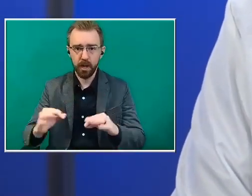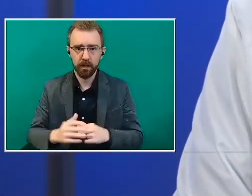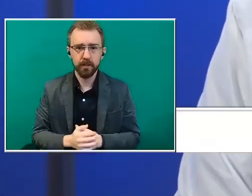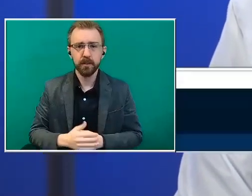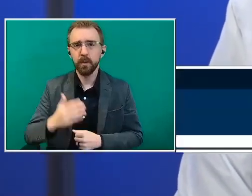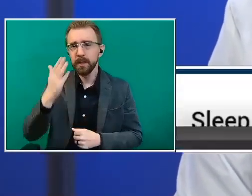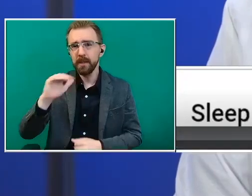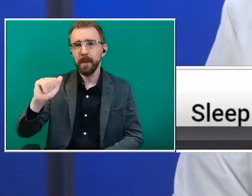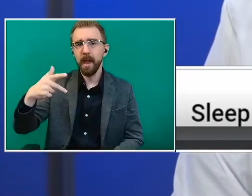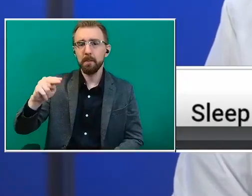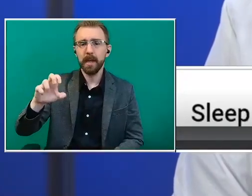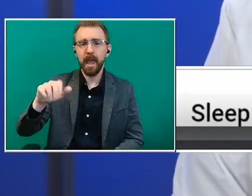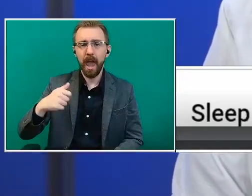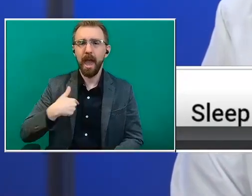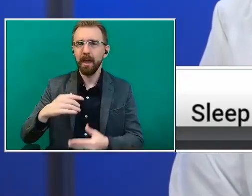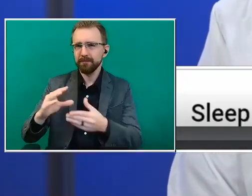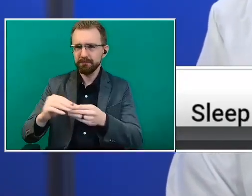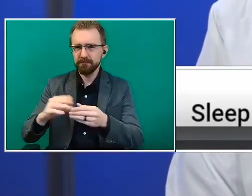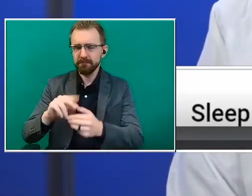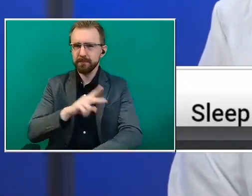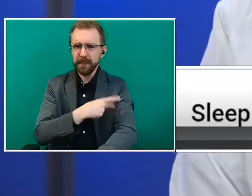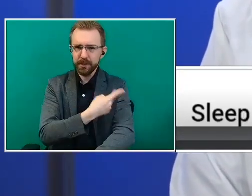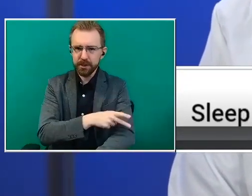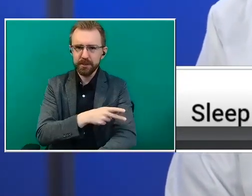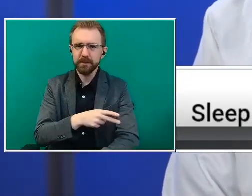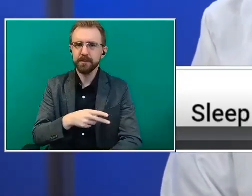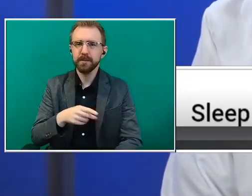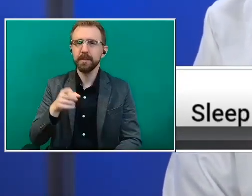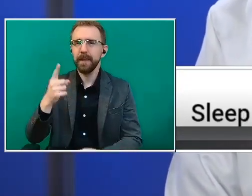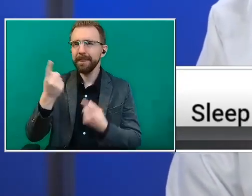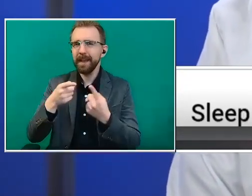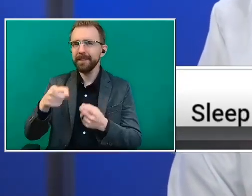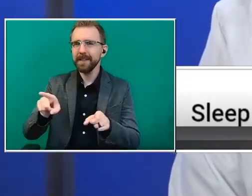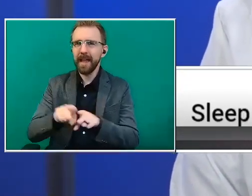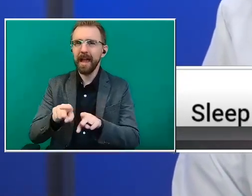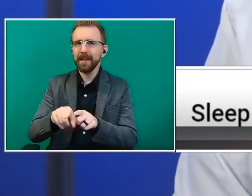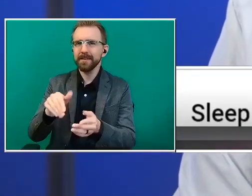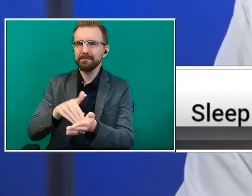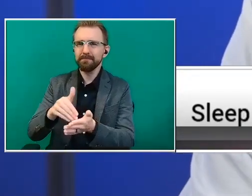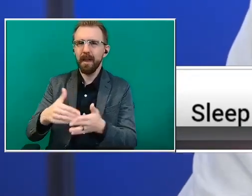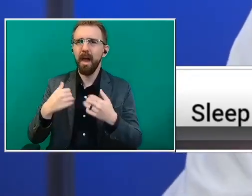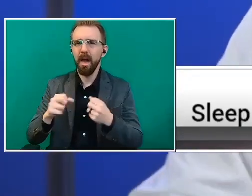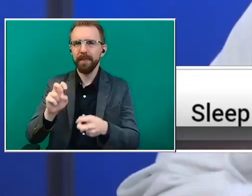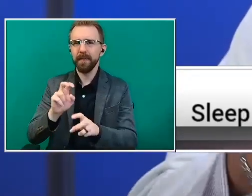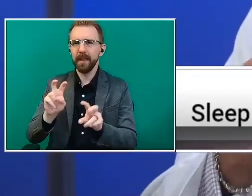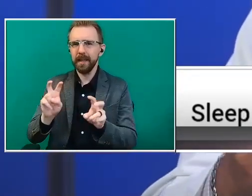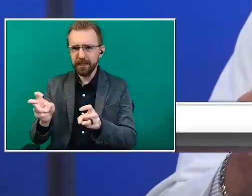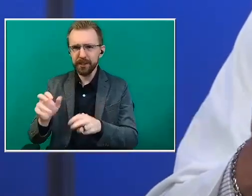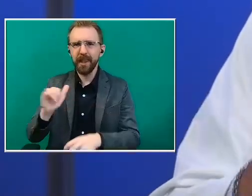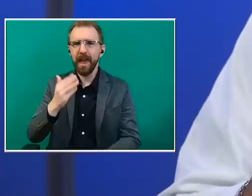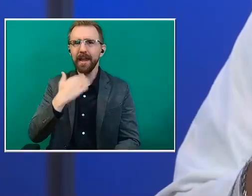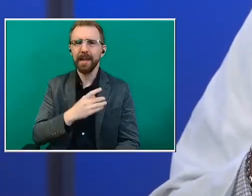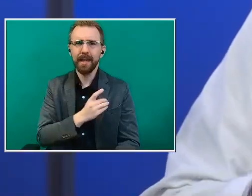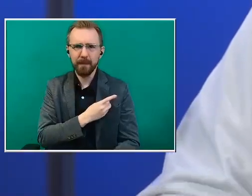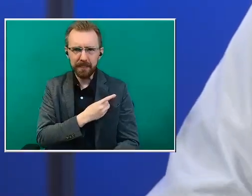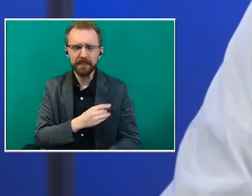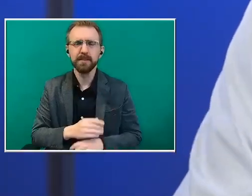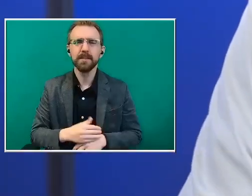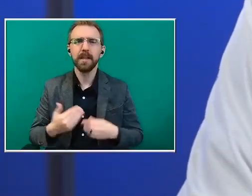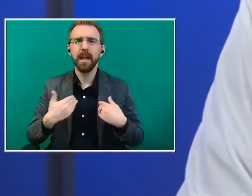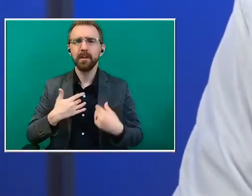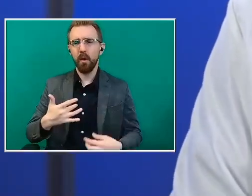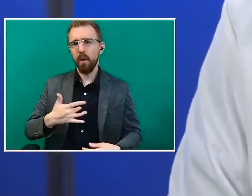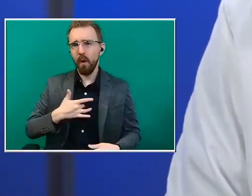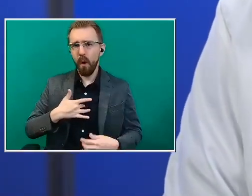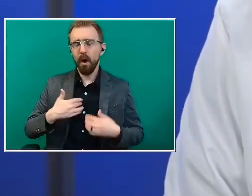tell patients, think of this as a chronic health condition just like diabetes is. It has cardiovascular effects where it can